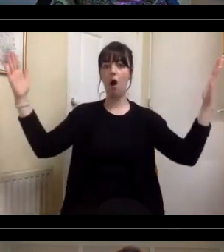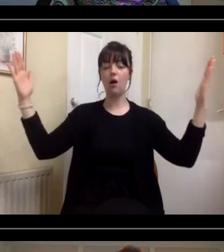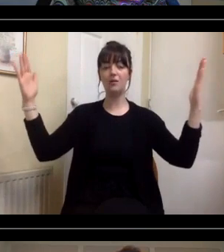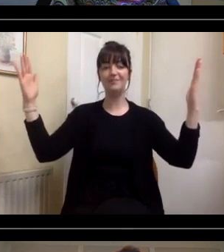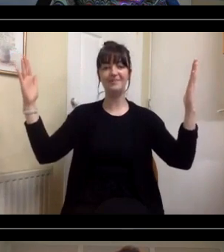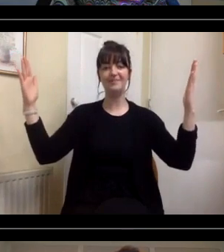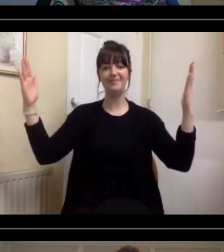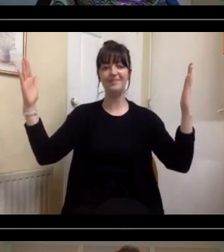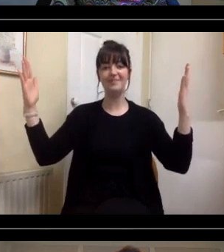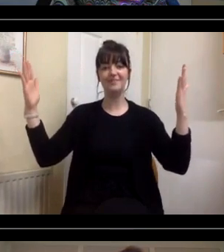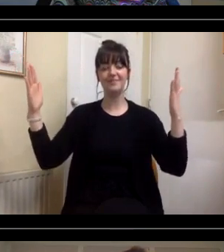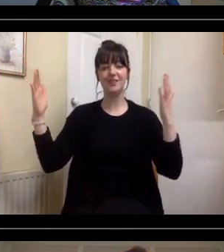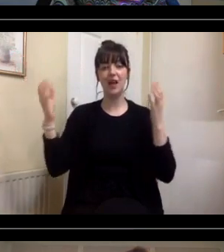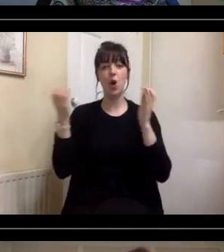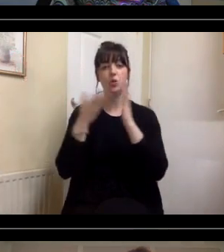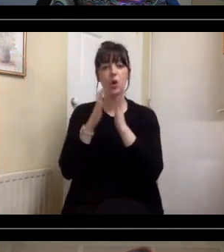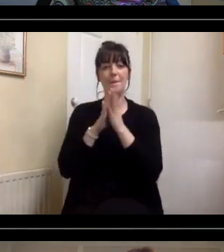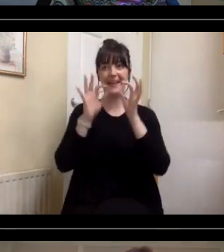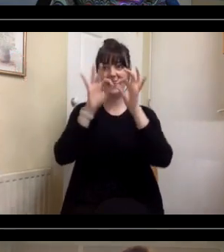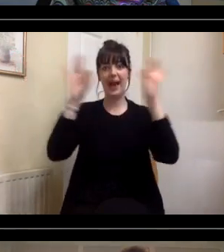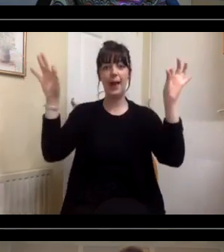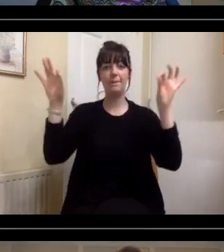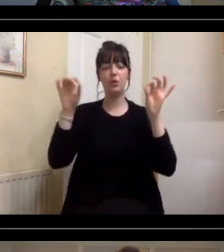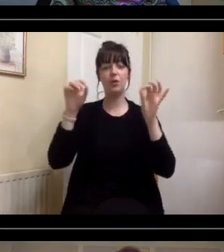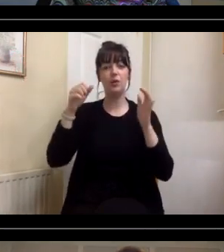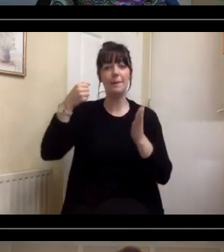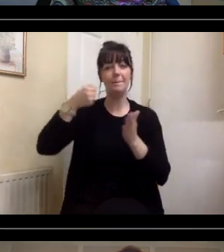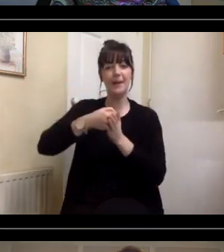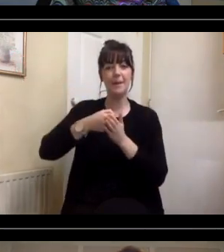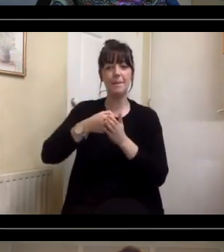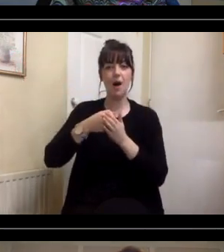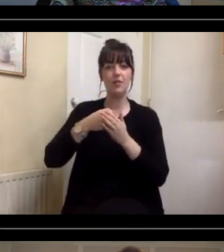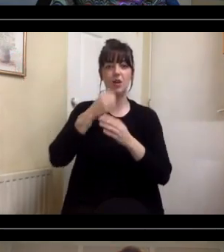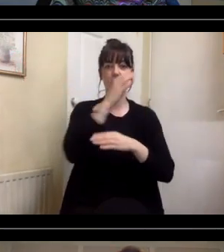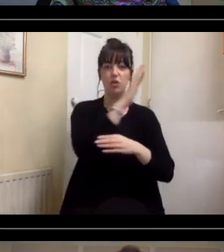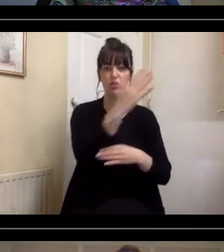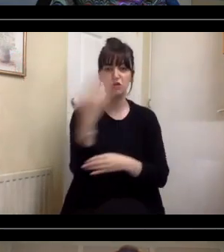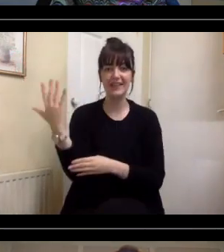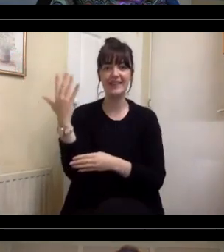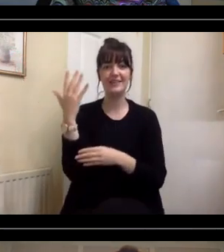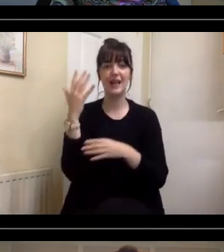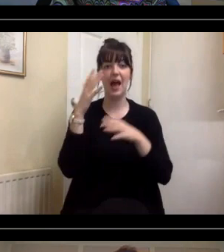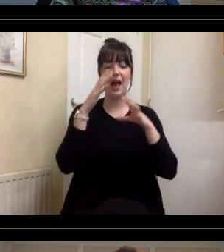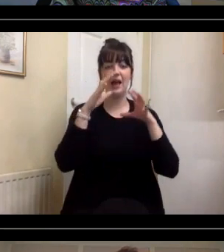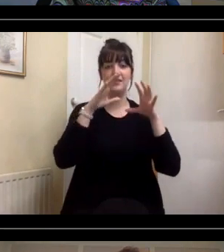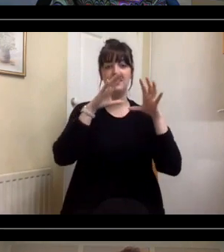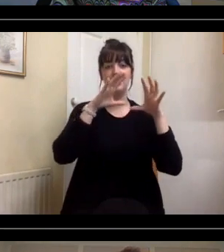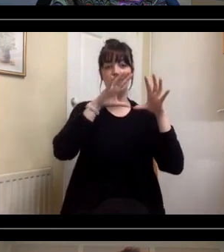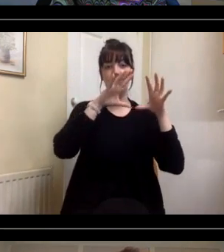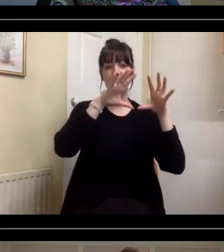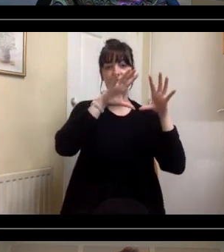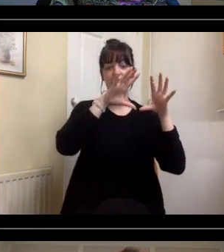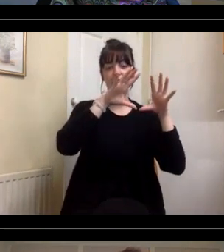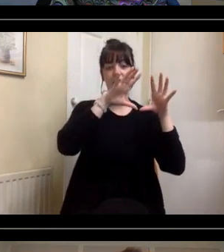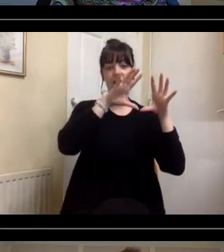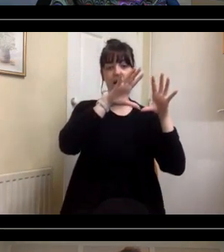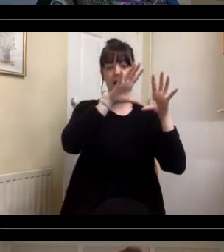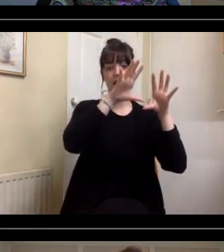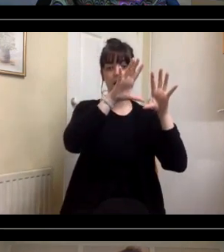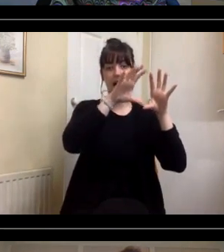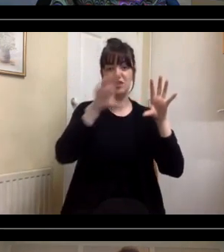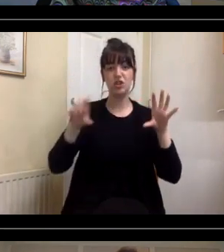the planting that we could do on the green bridge, which is a bit of an issue for a green bridge. So